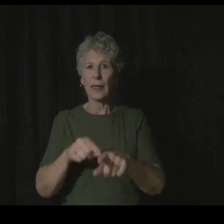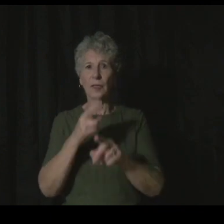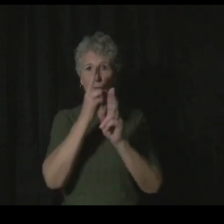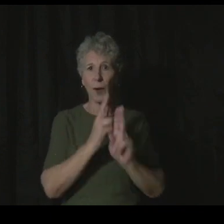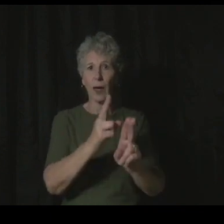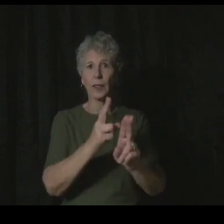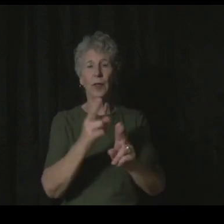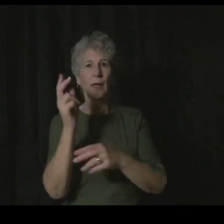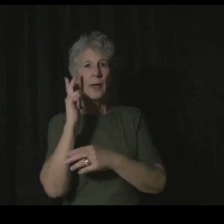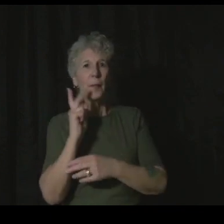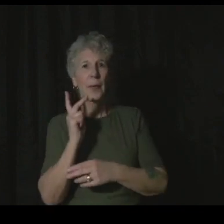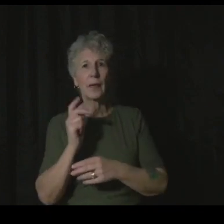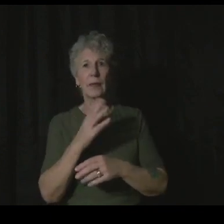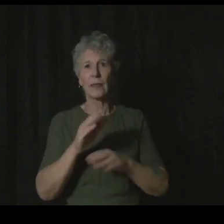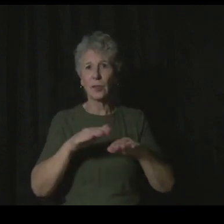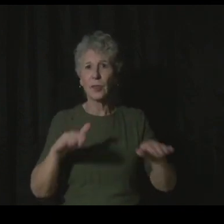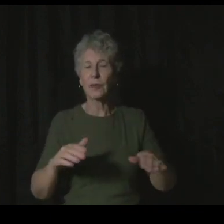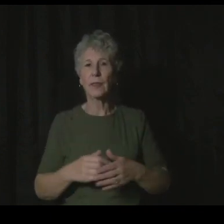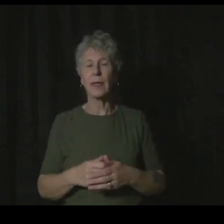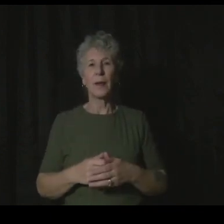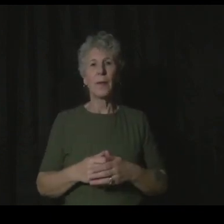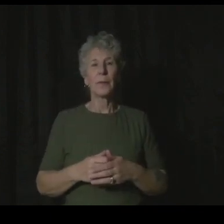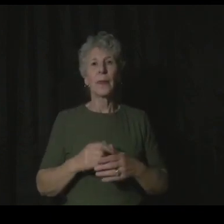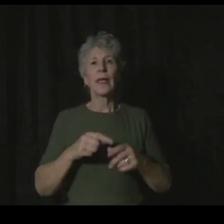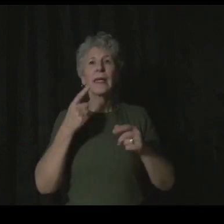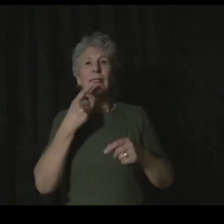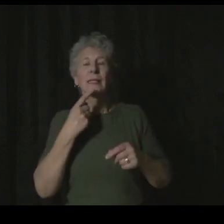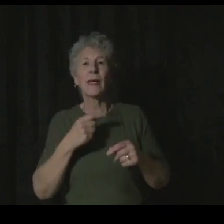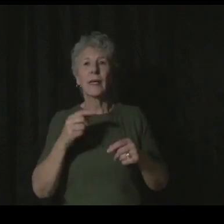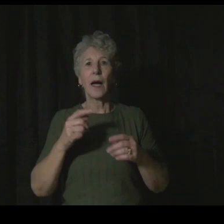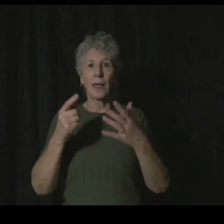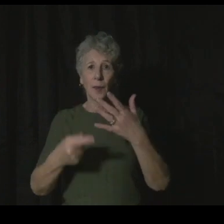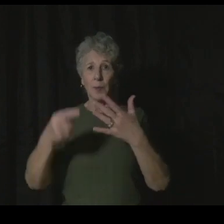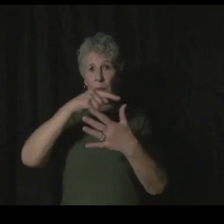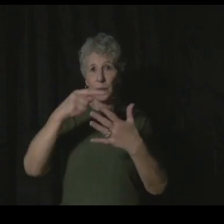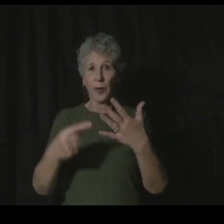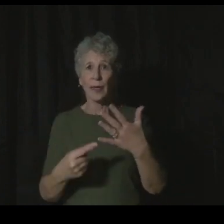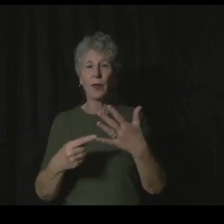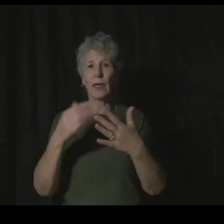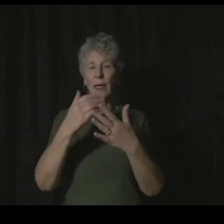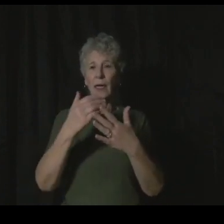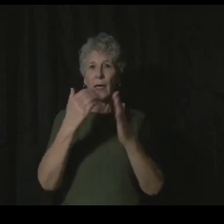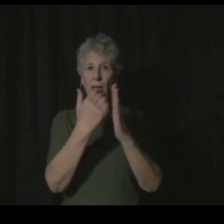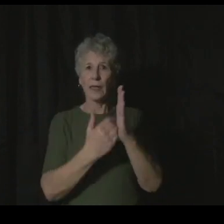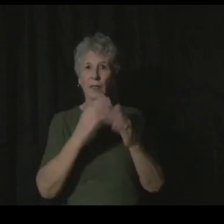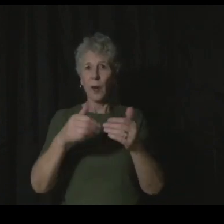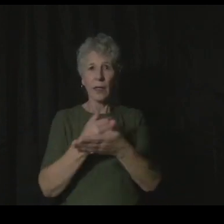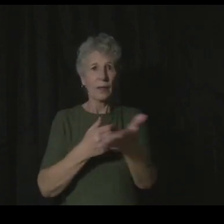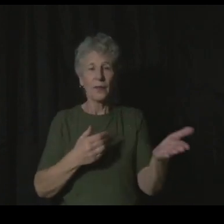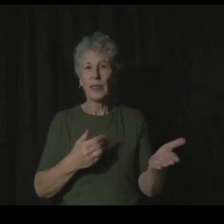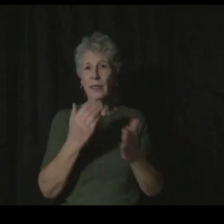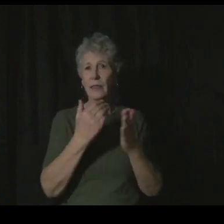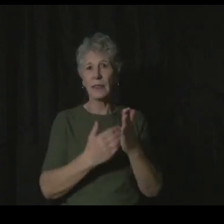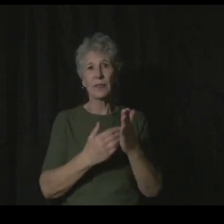your children. So that's not what he's saying. What he's saying is on a priority list when it comes to serving God, all of these things should be like they don't even make